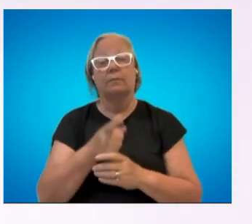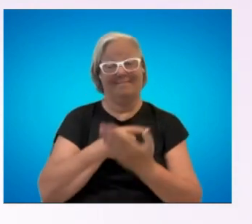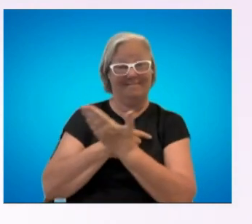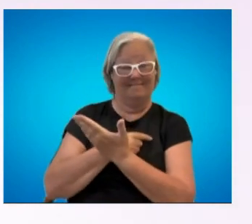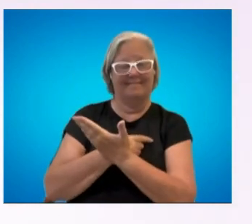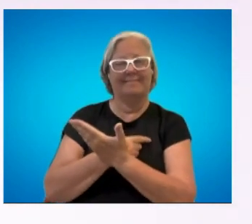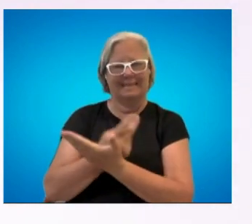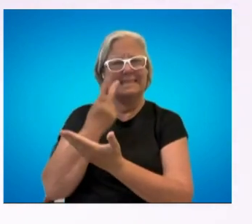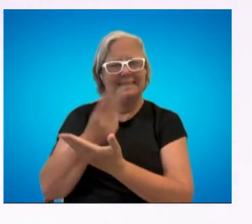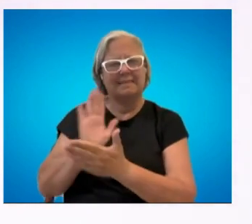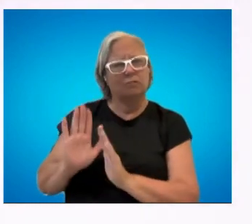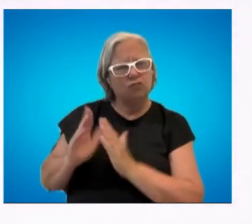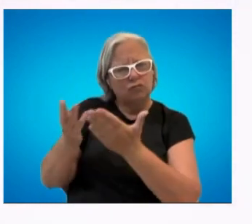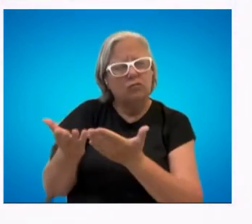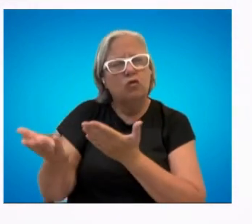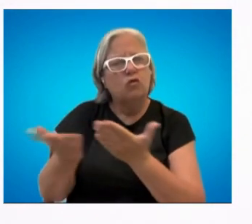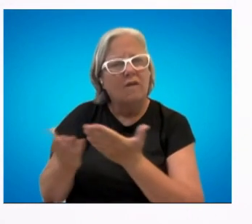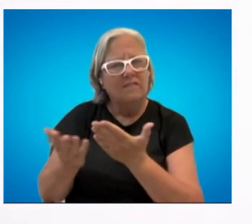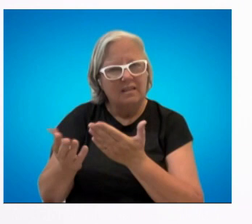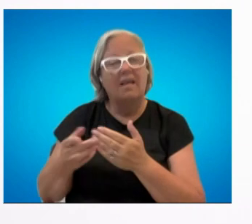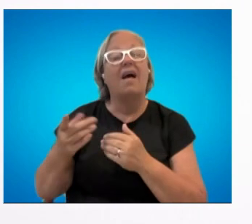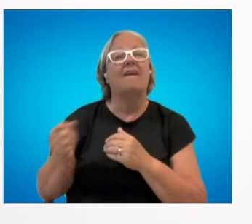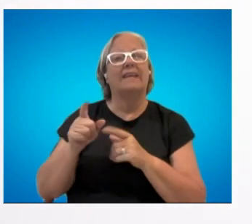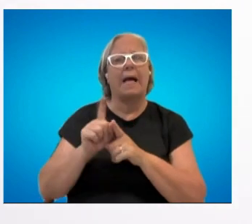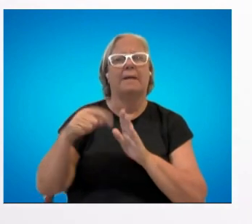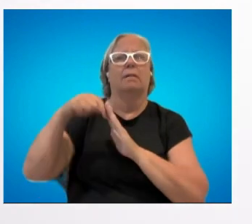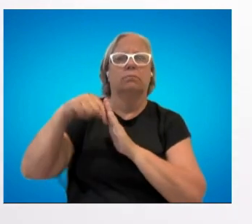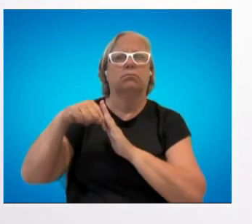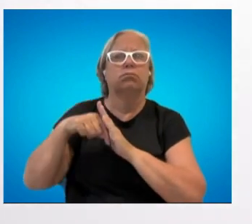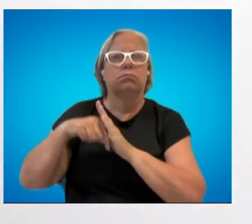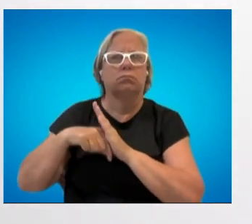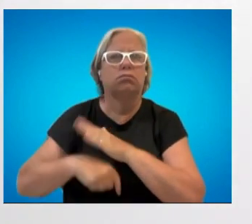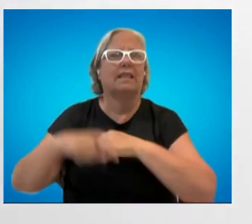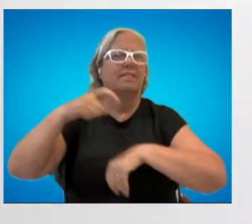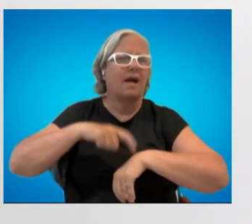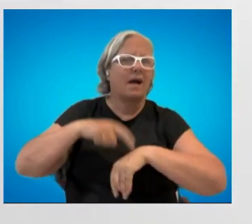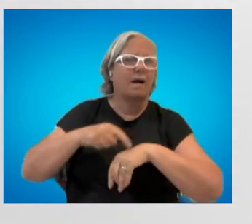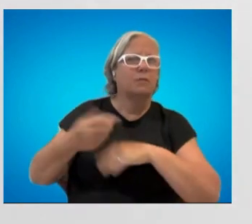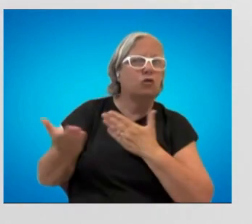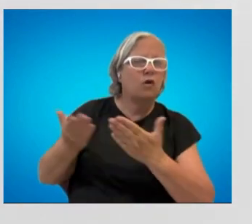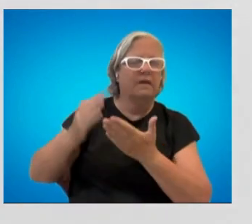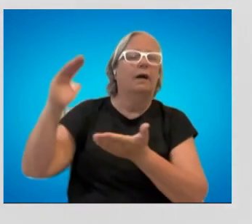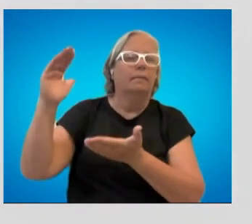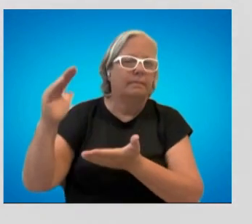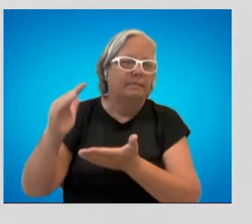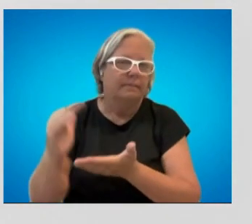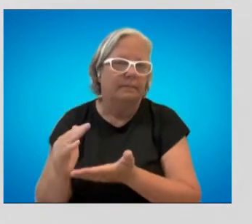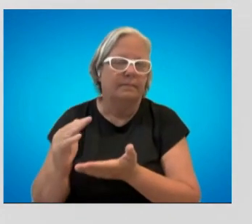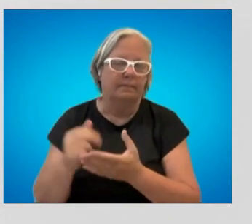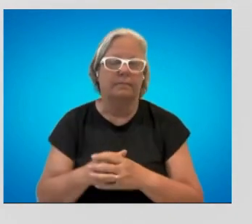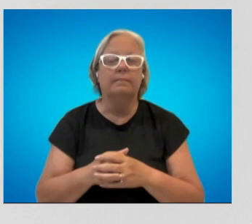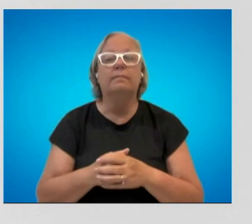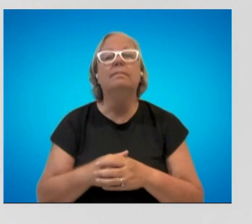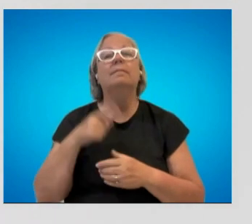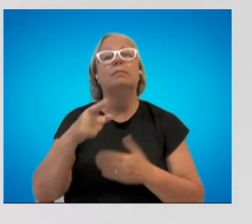reduces. And same goes also for long-term care services. So 6 out of